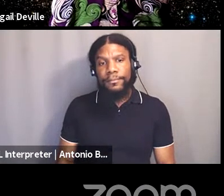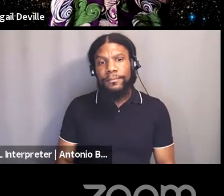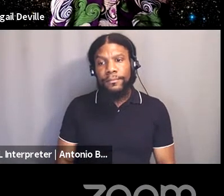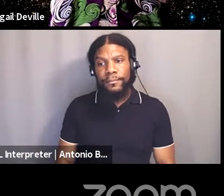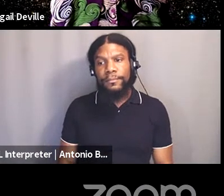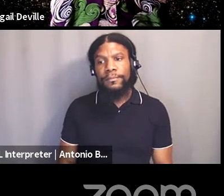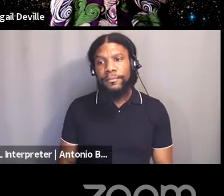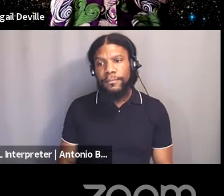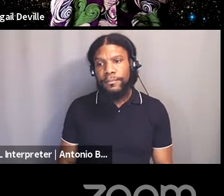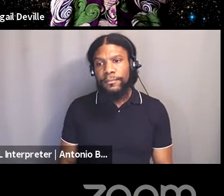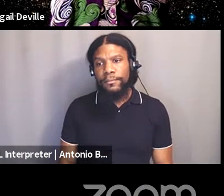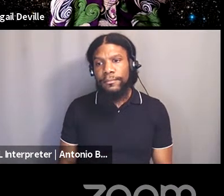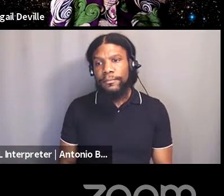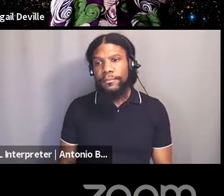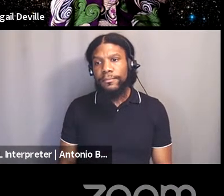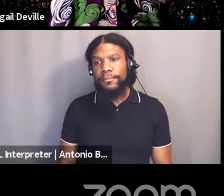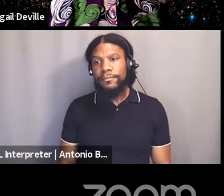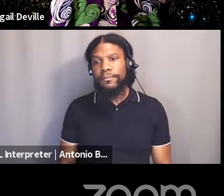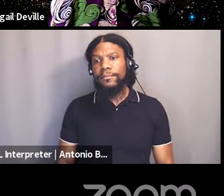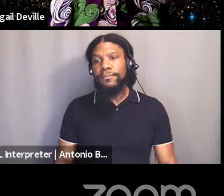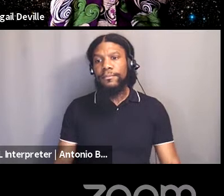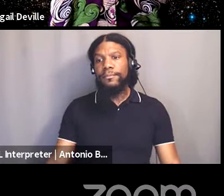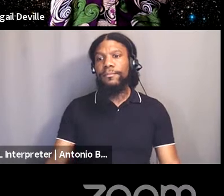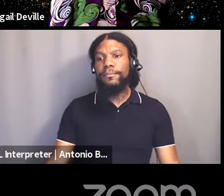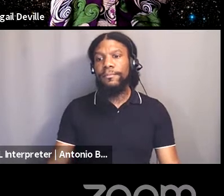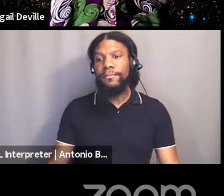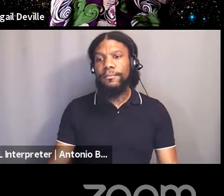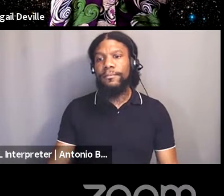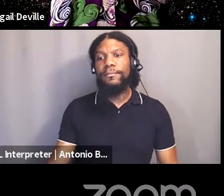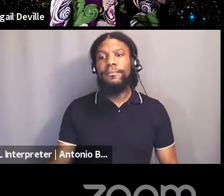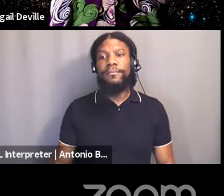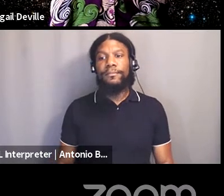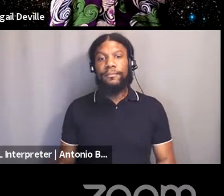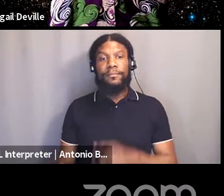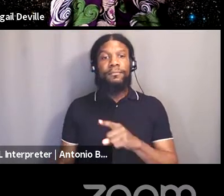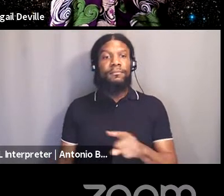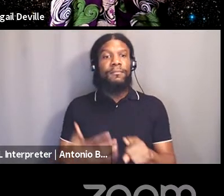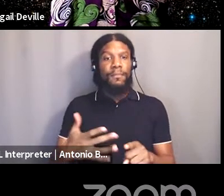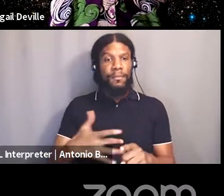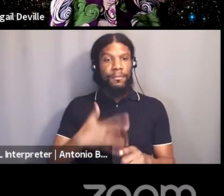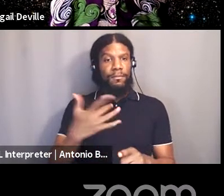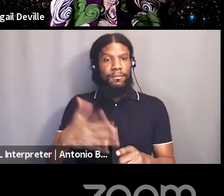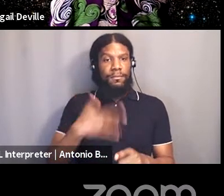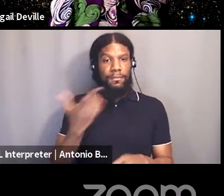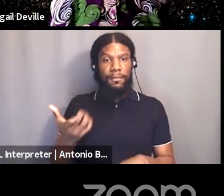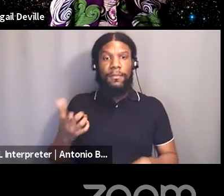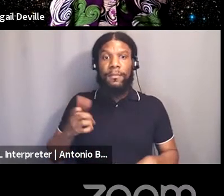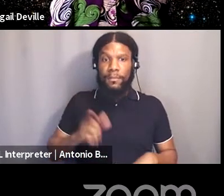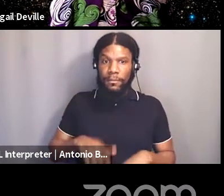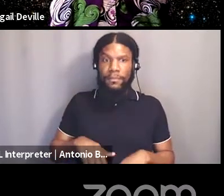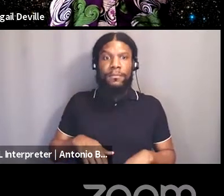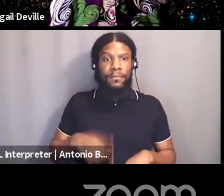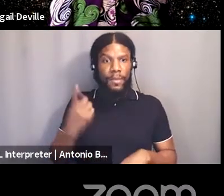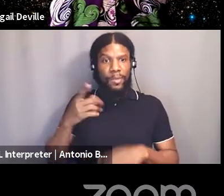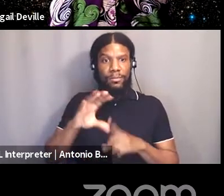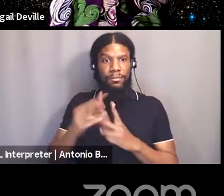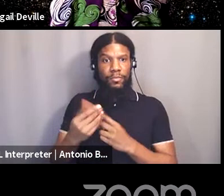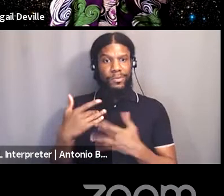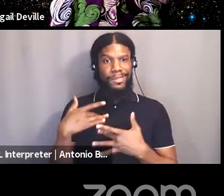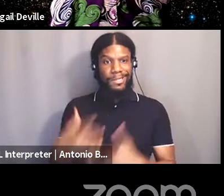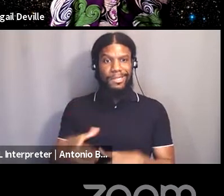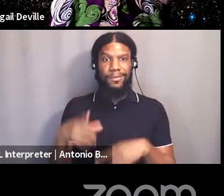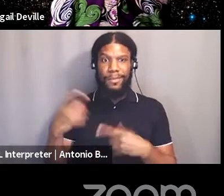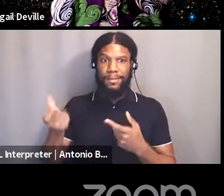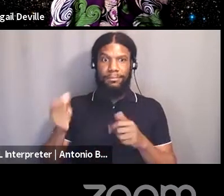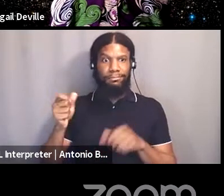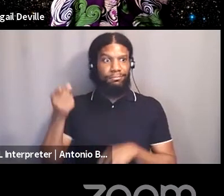Black culture, understandably so, I think is really dominated a lot by American culture. And